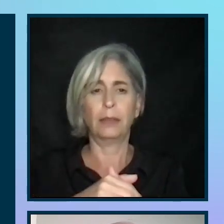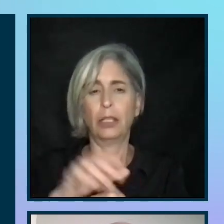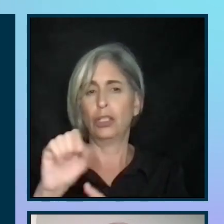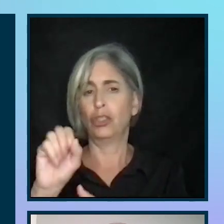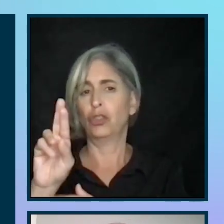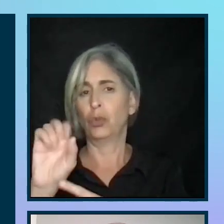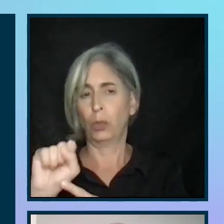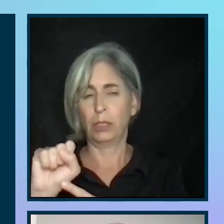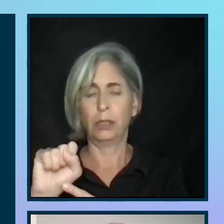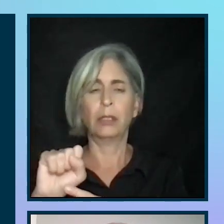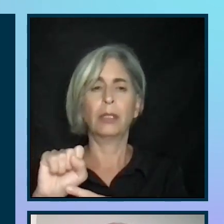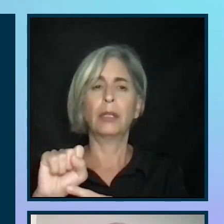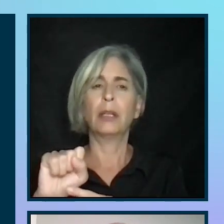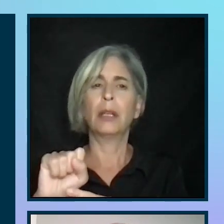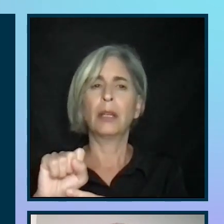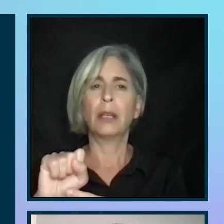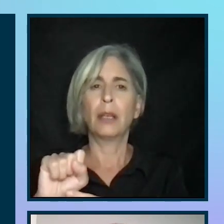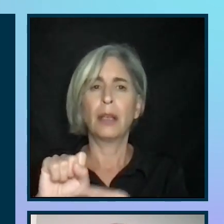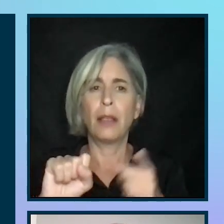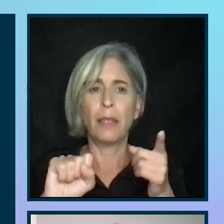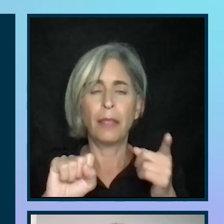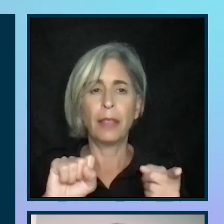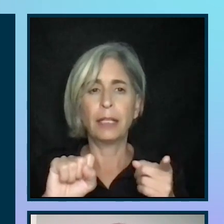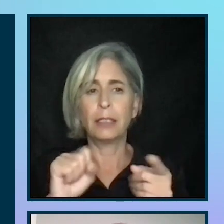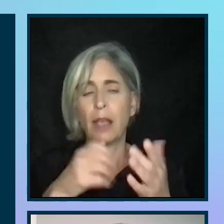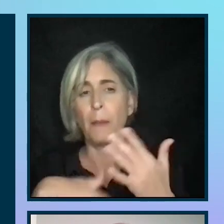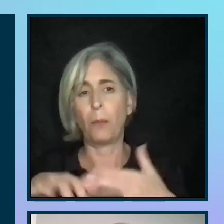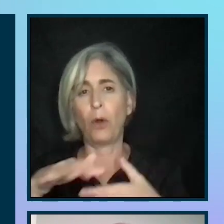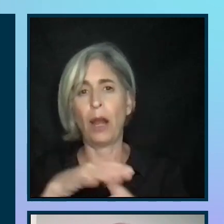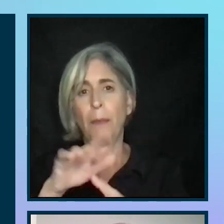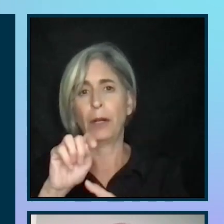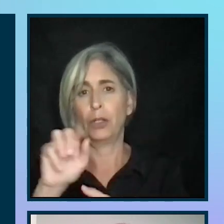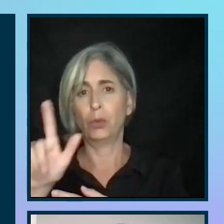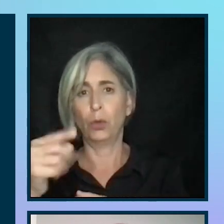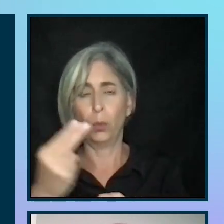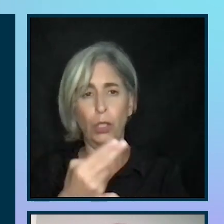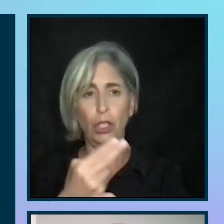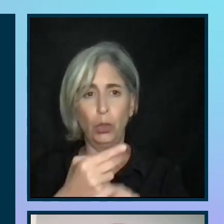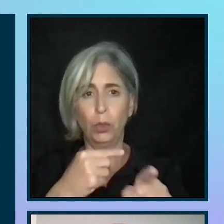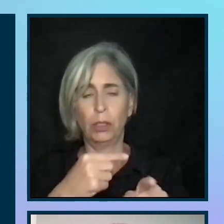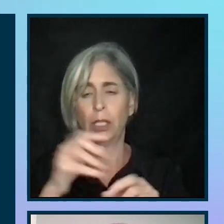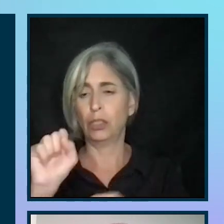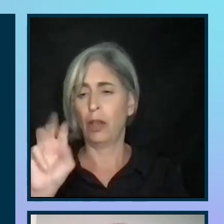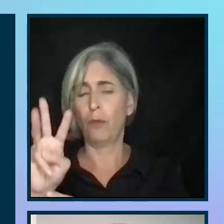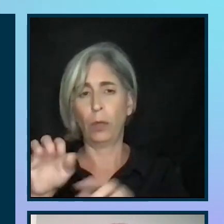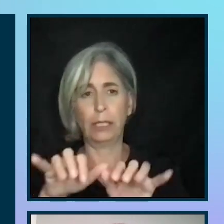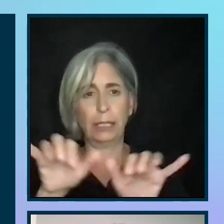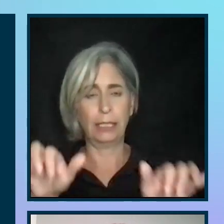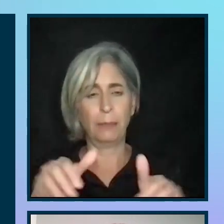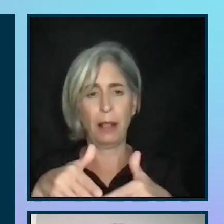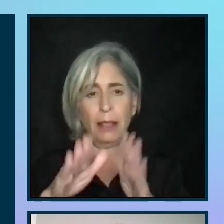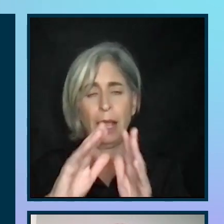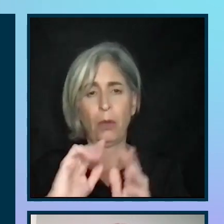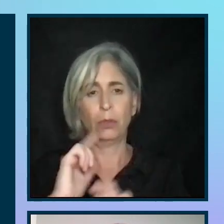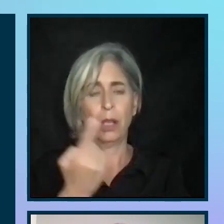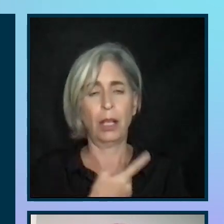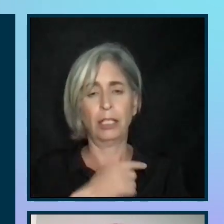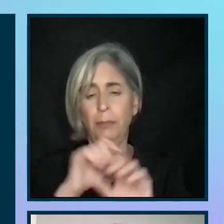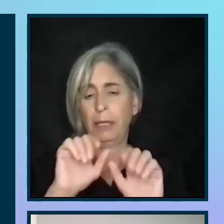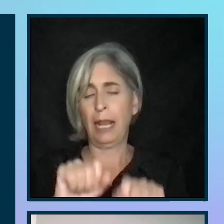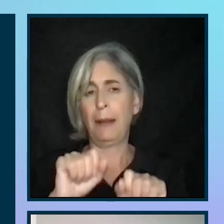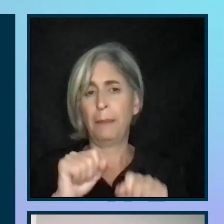And our ISAC system is the primary tool that we use for this. It is a software system that allows us to be able